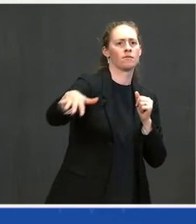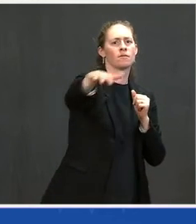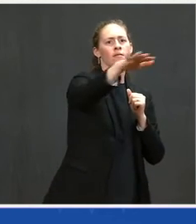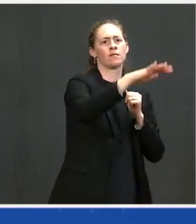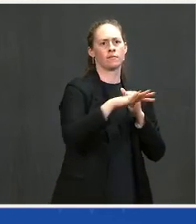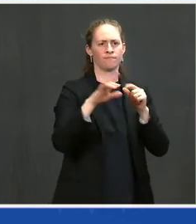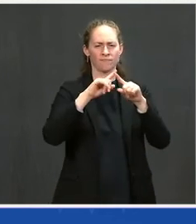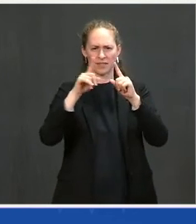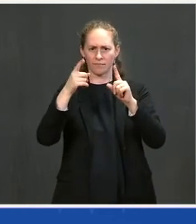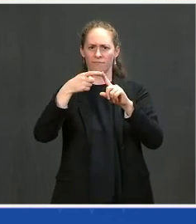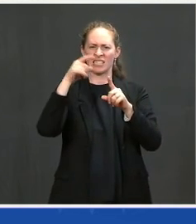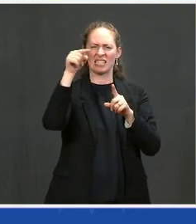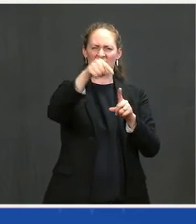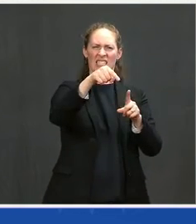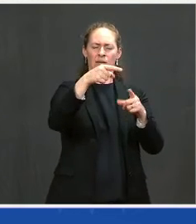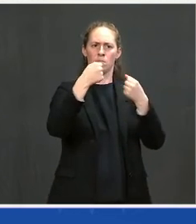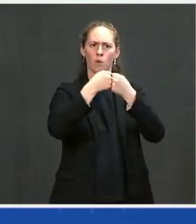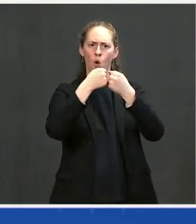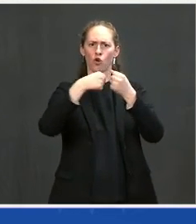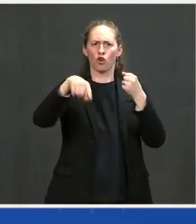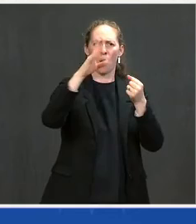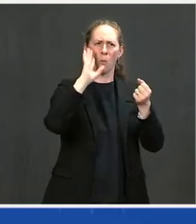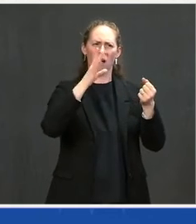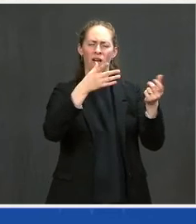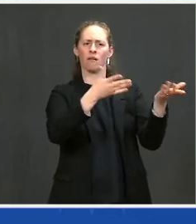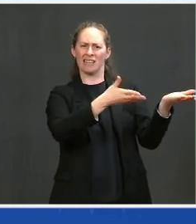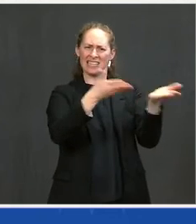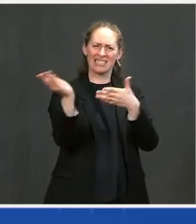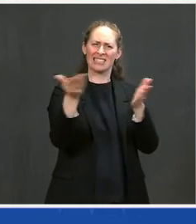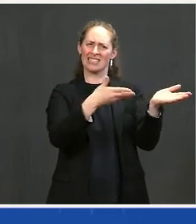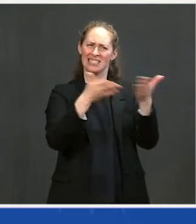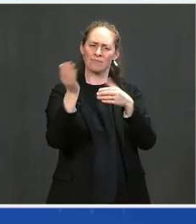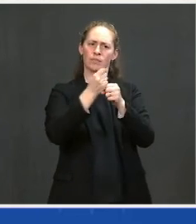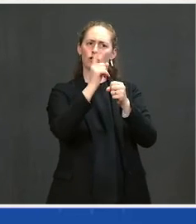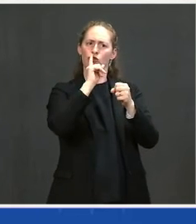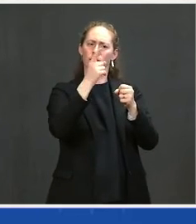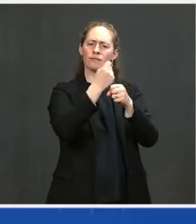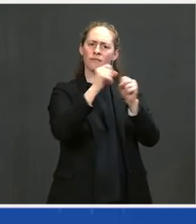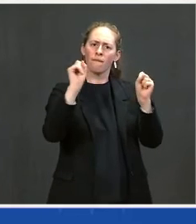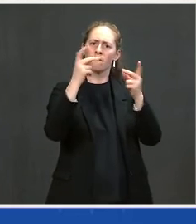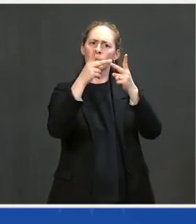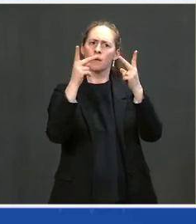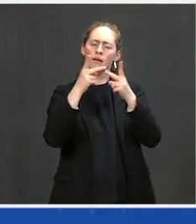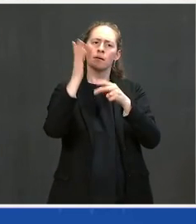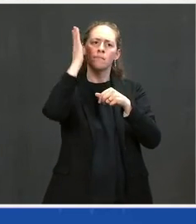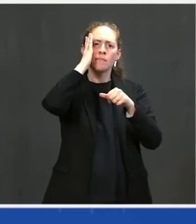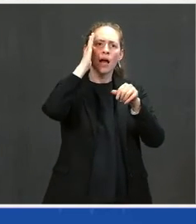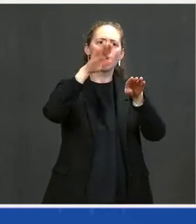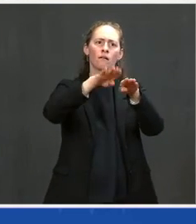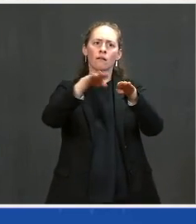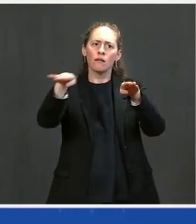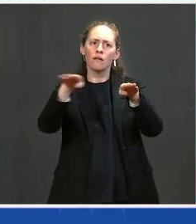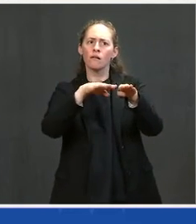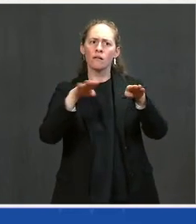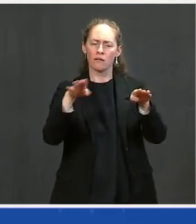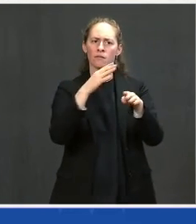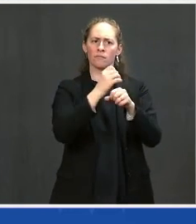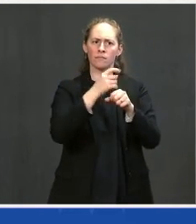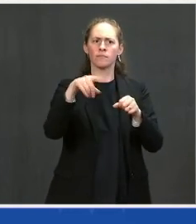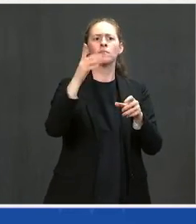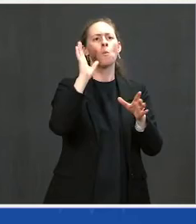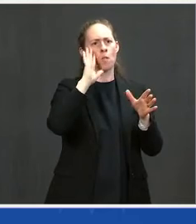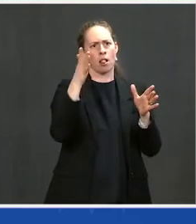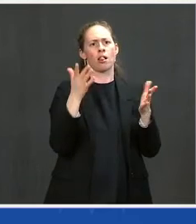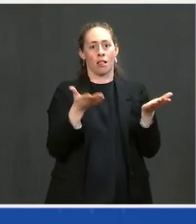into safe, secure beds and facilities. We're going to significantly ramp up. We're already out there